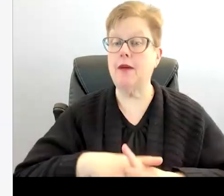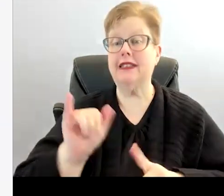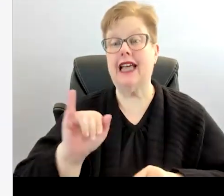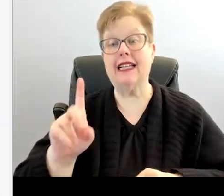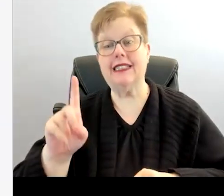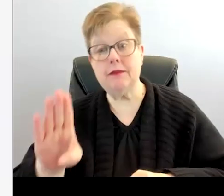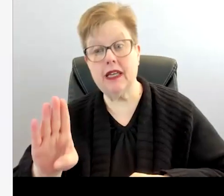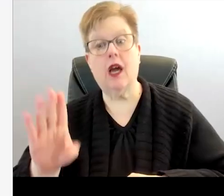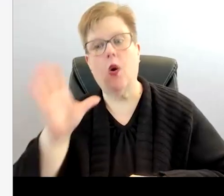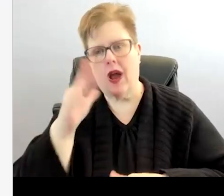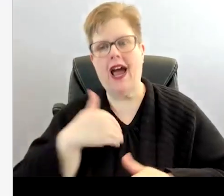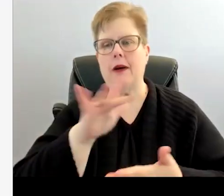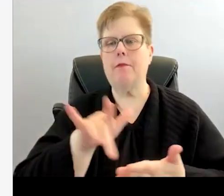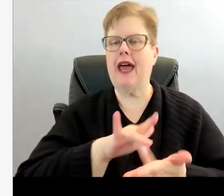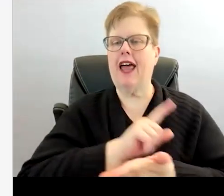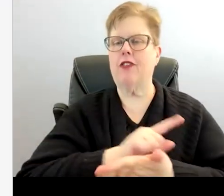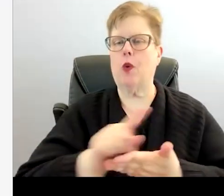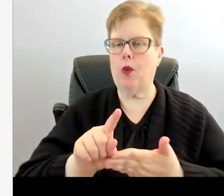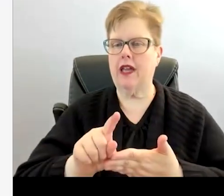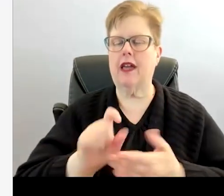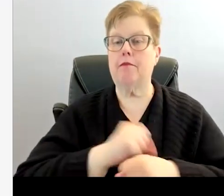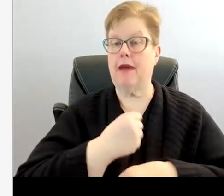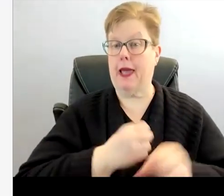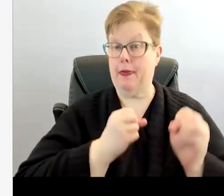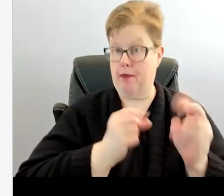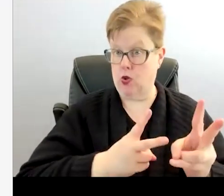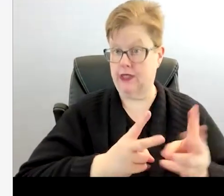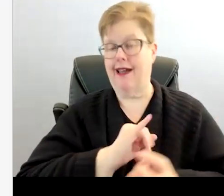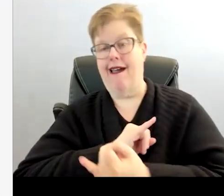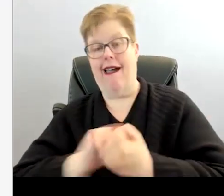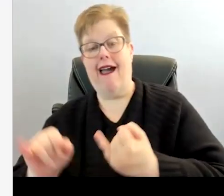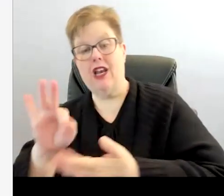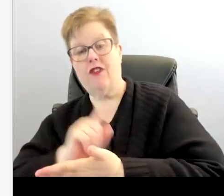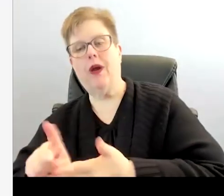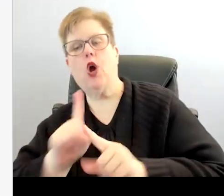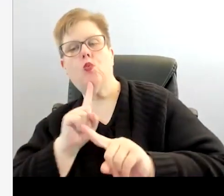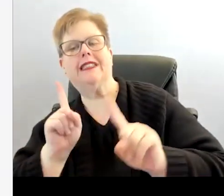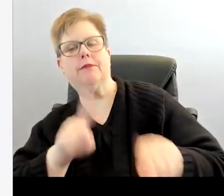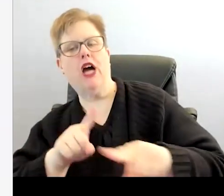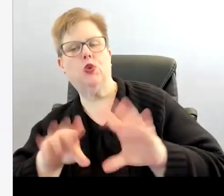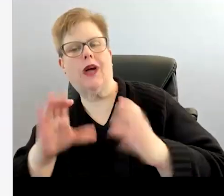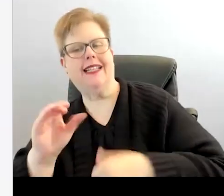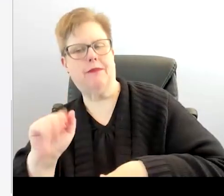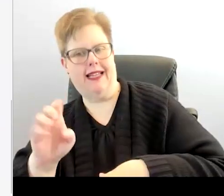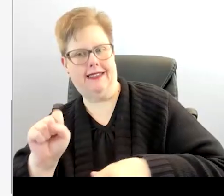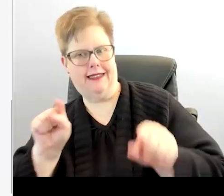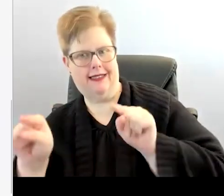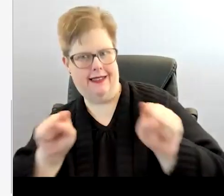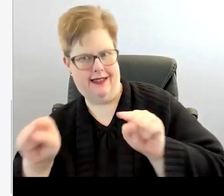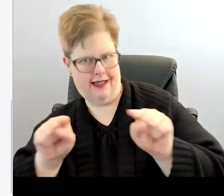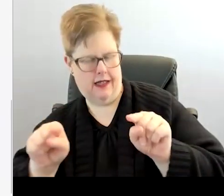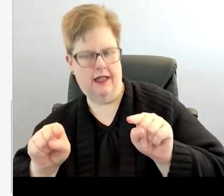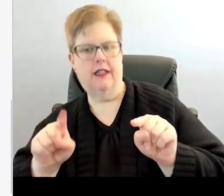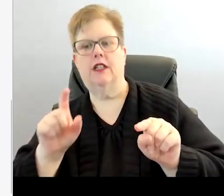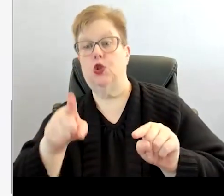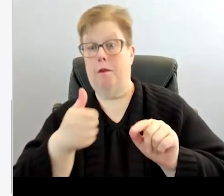will have a midweek due date, which is make your post, and an end of week due date, which is respond to your classmates. So it's